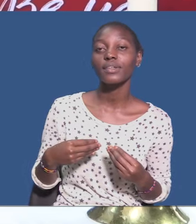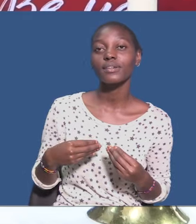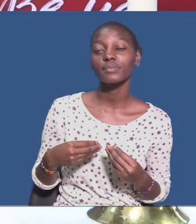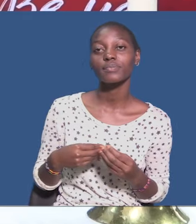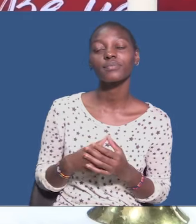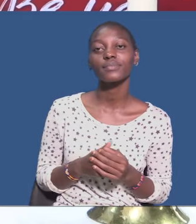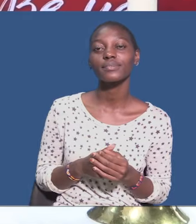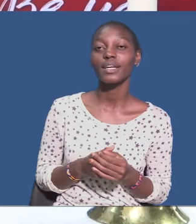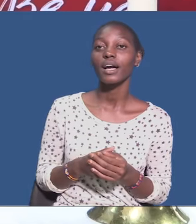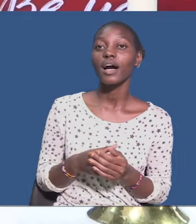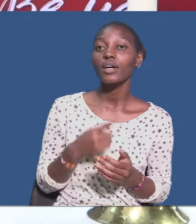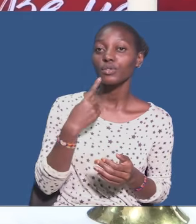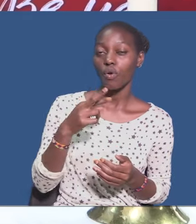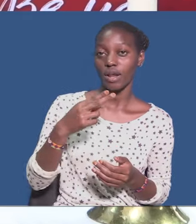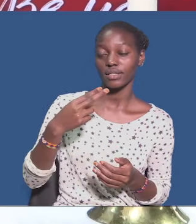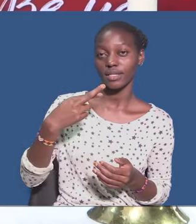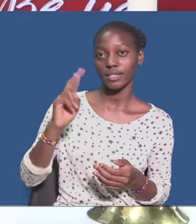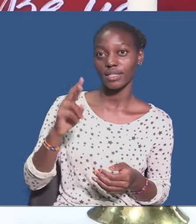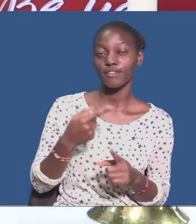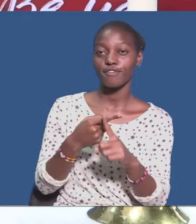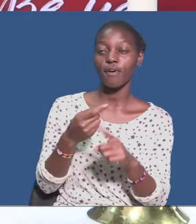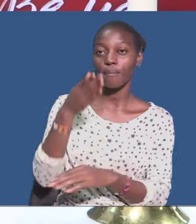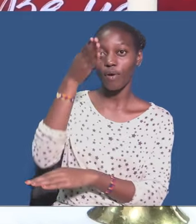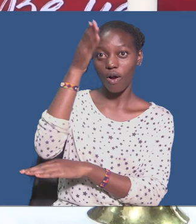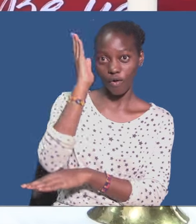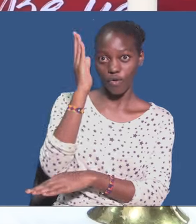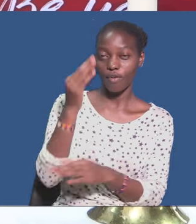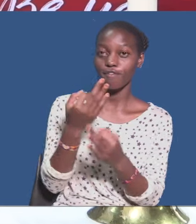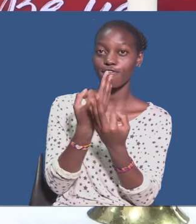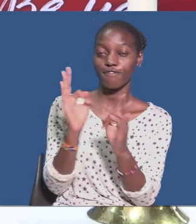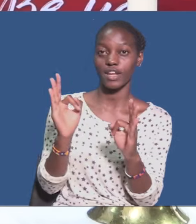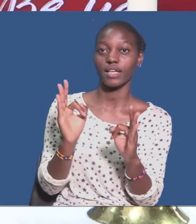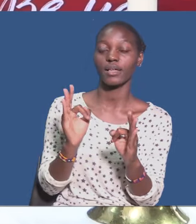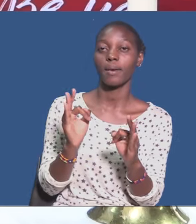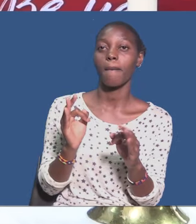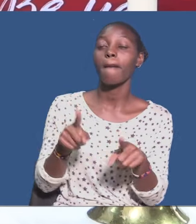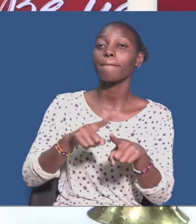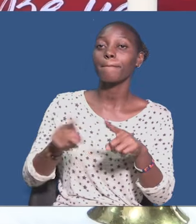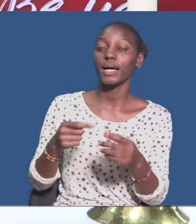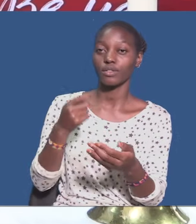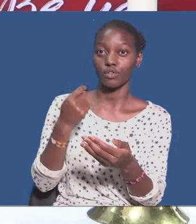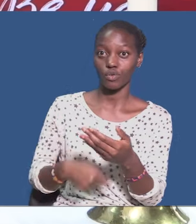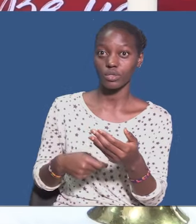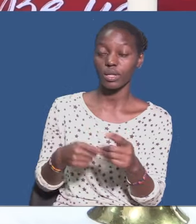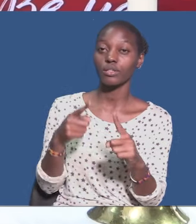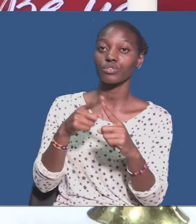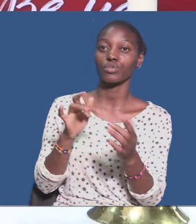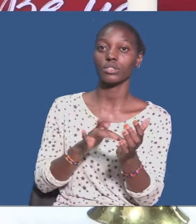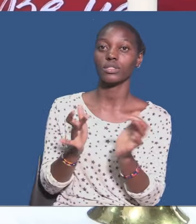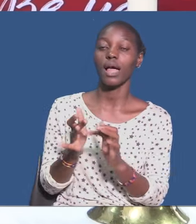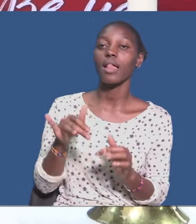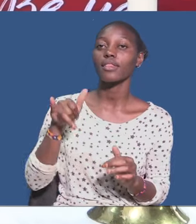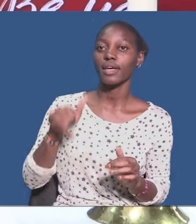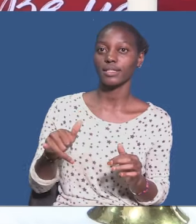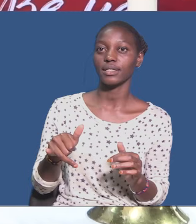us. So righteousness from God, free to believers, but costly to Jesus. That is our